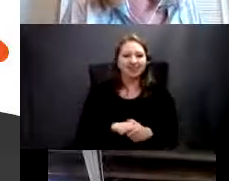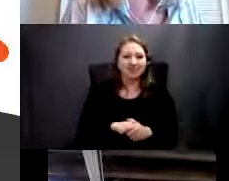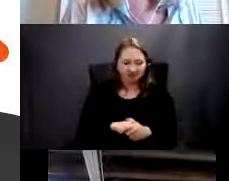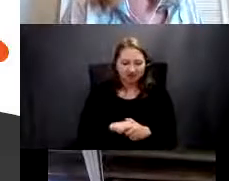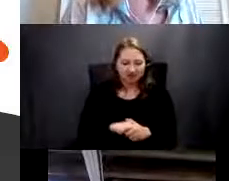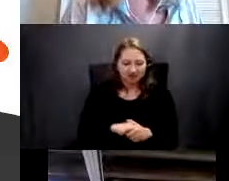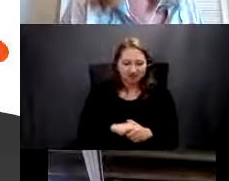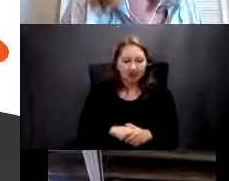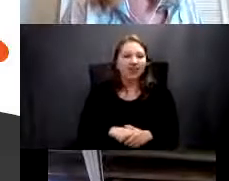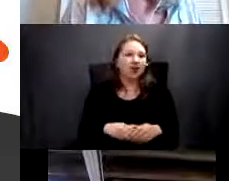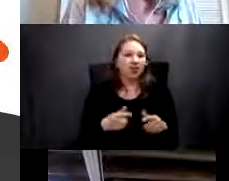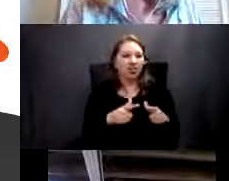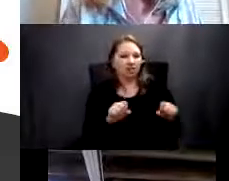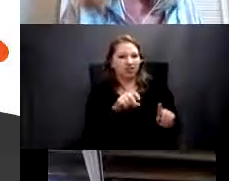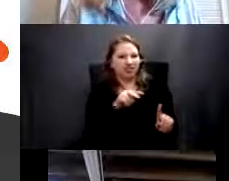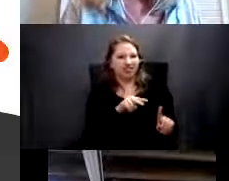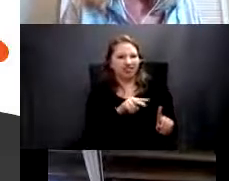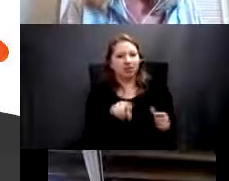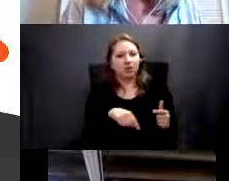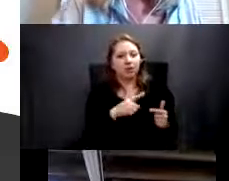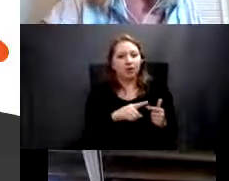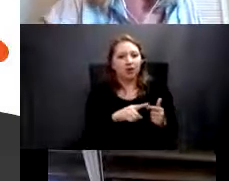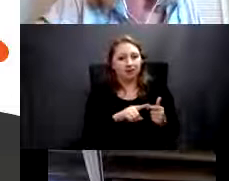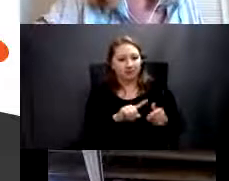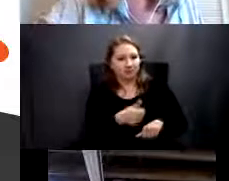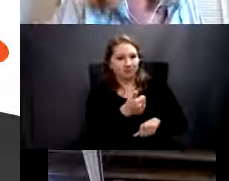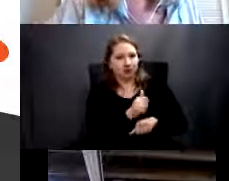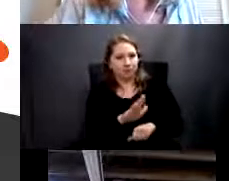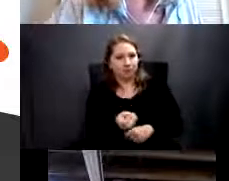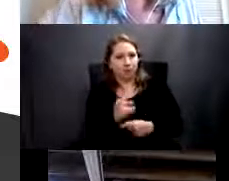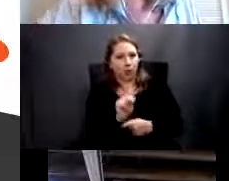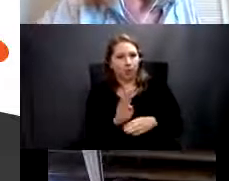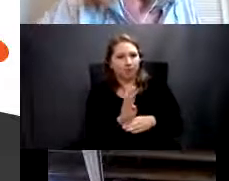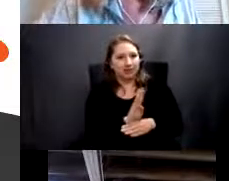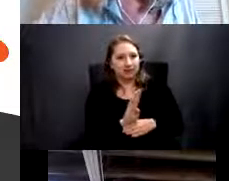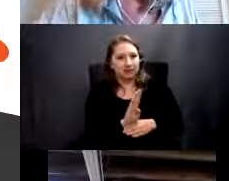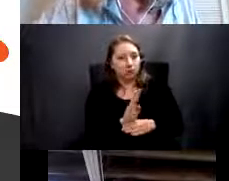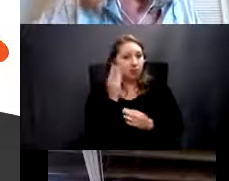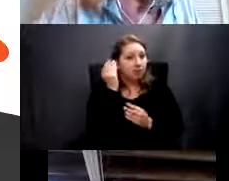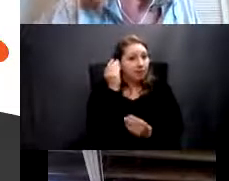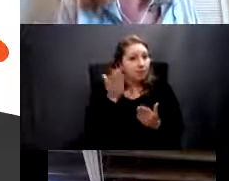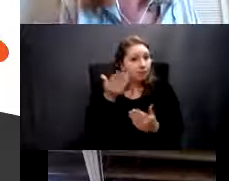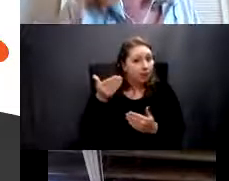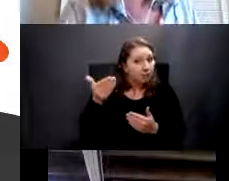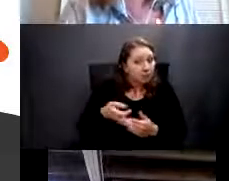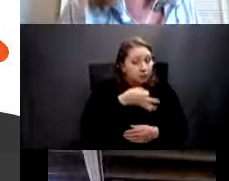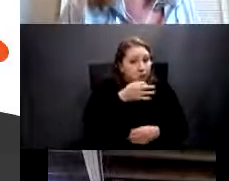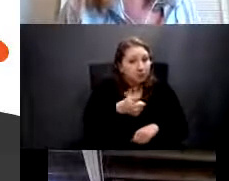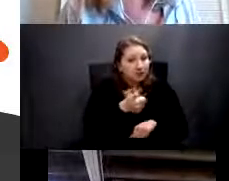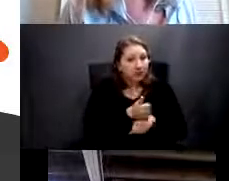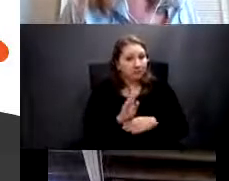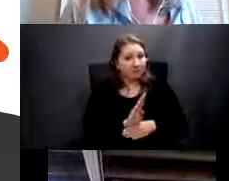Looking at logistics when you start your own business or are considering starting your own business is really